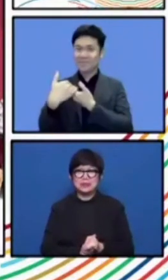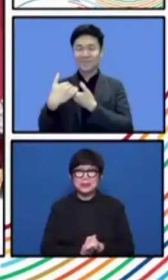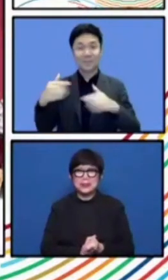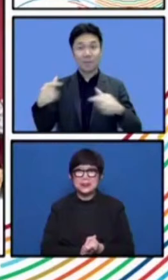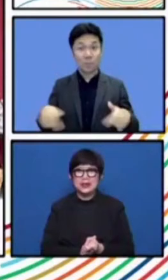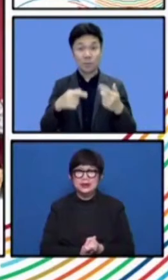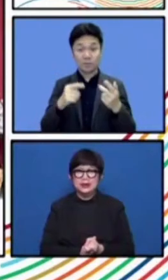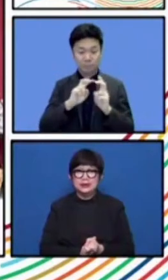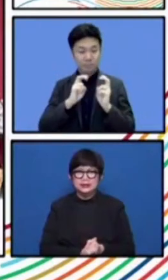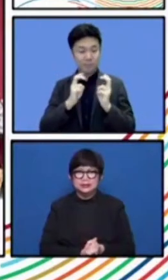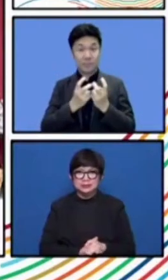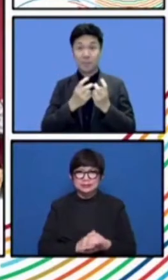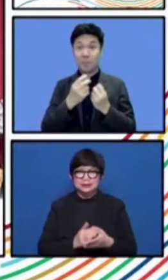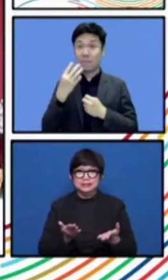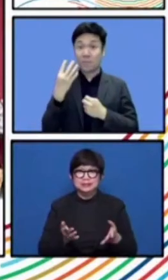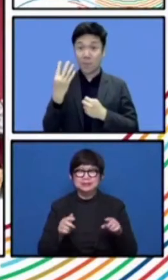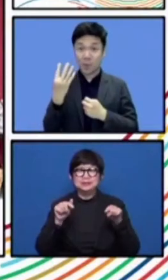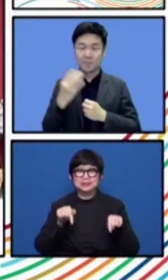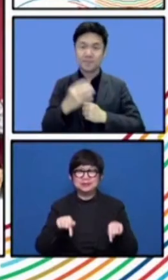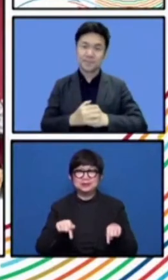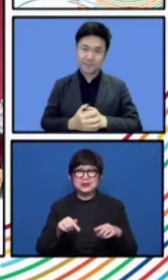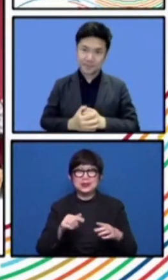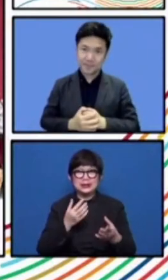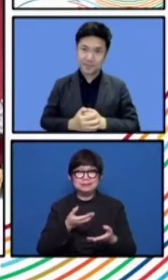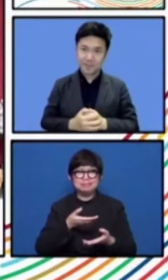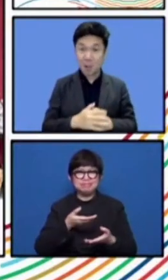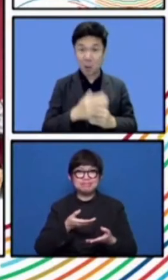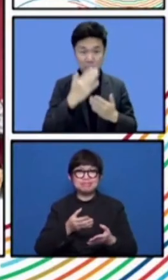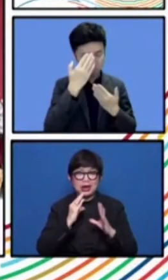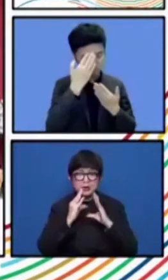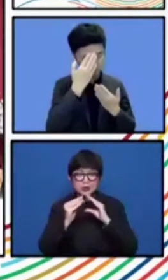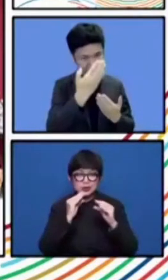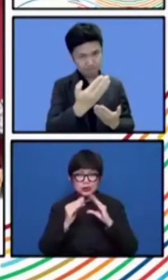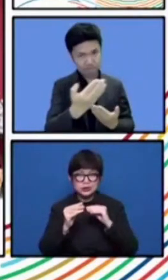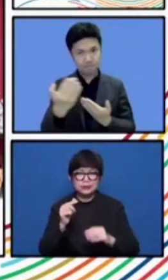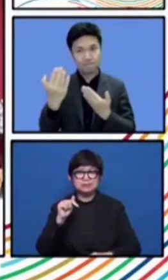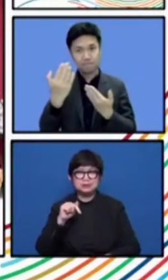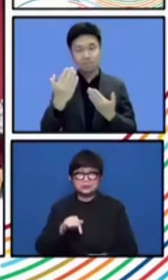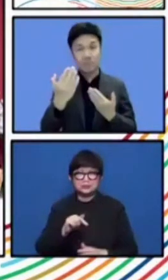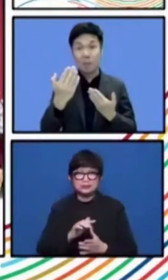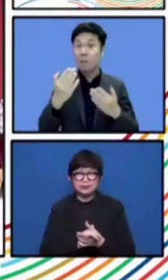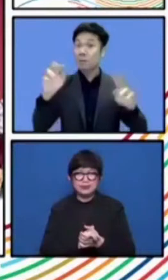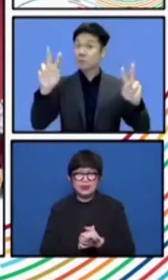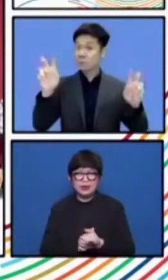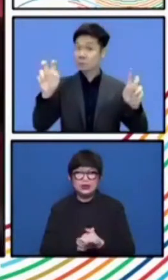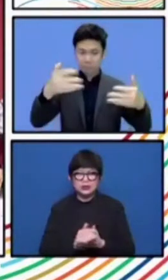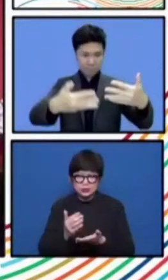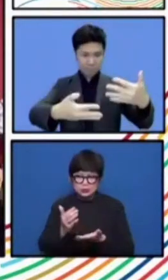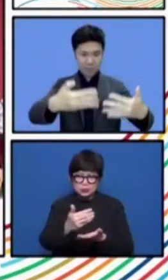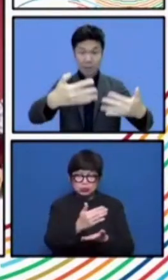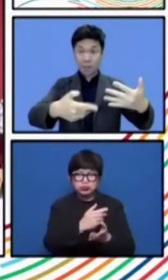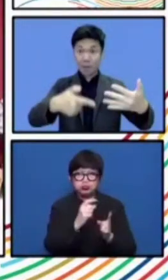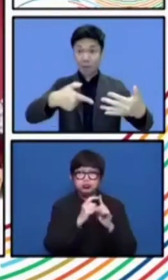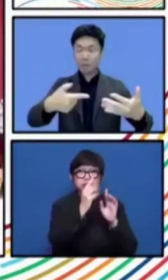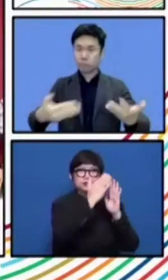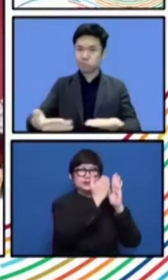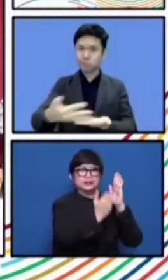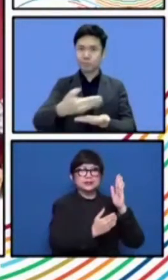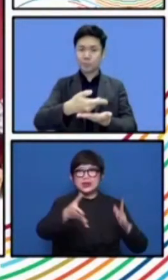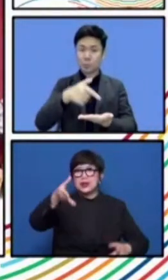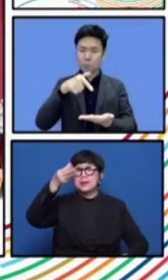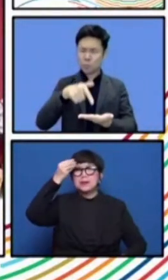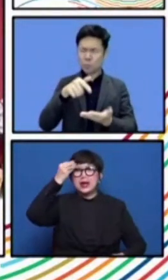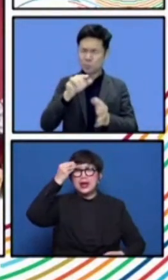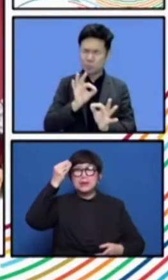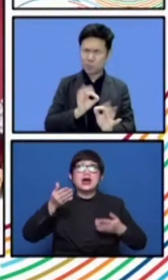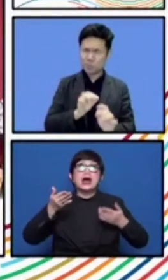excellencies ladies and gentlemen collecting and analyzing data is critical to understanding the needs of various populations